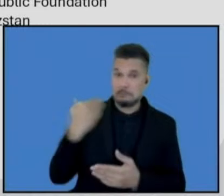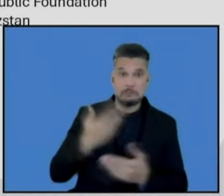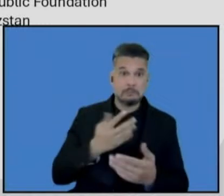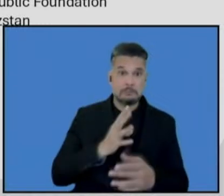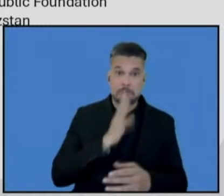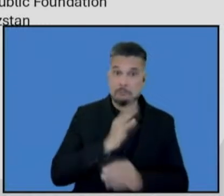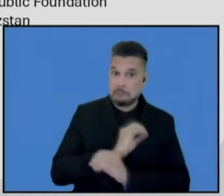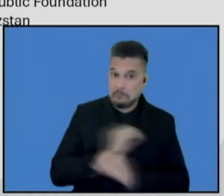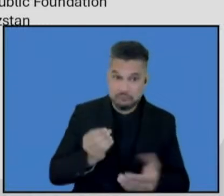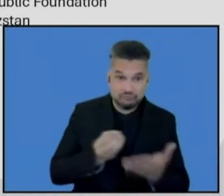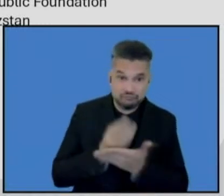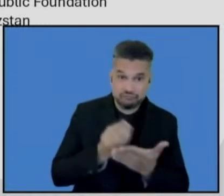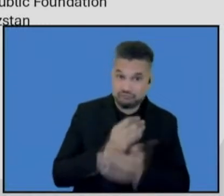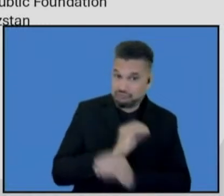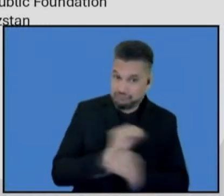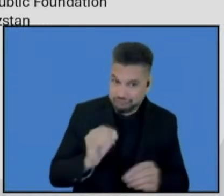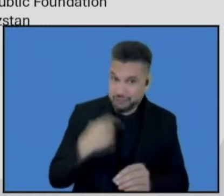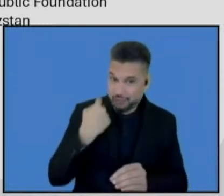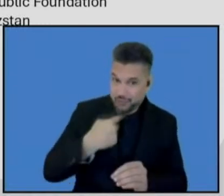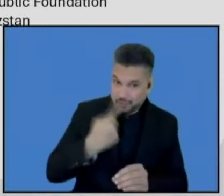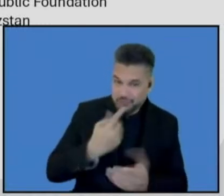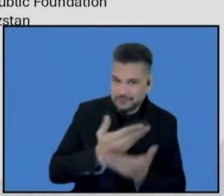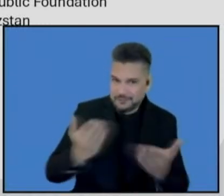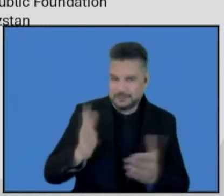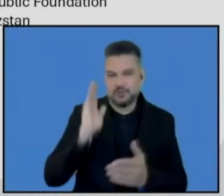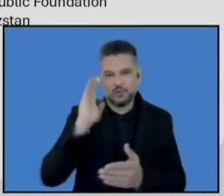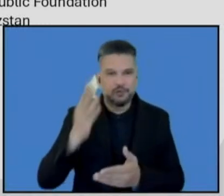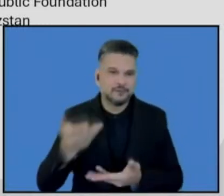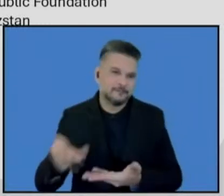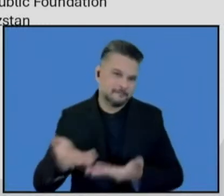Trotman, you have the floor.